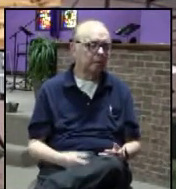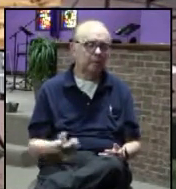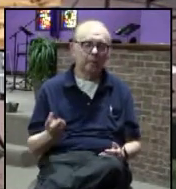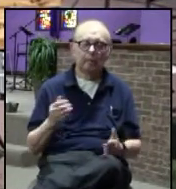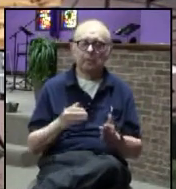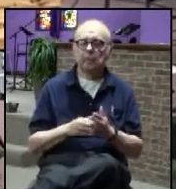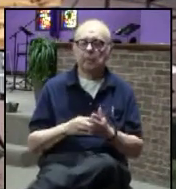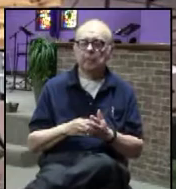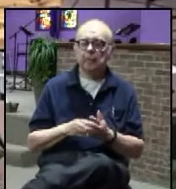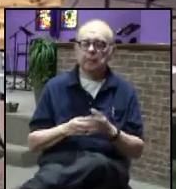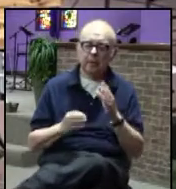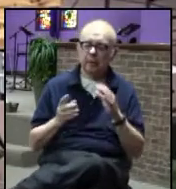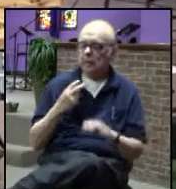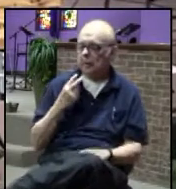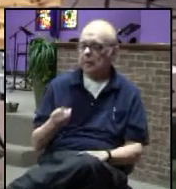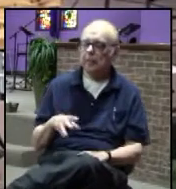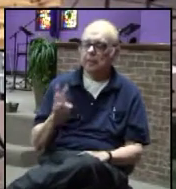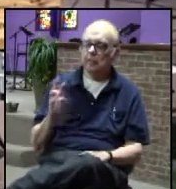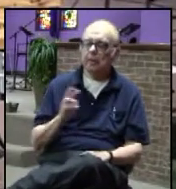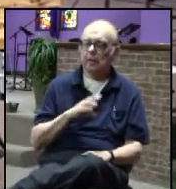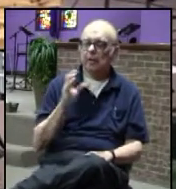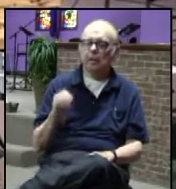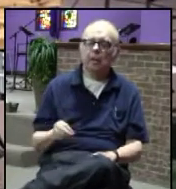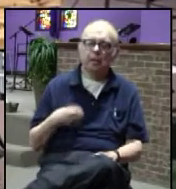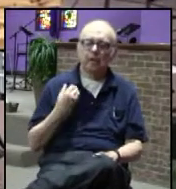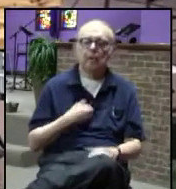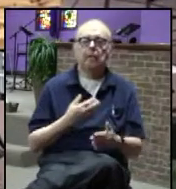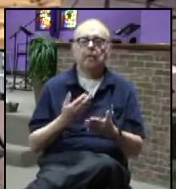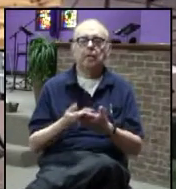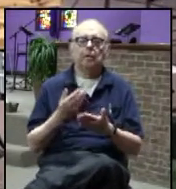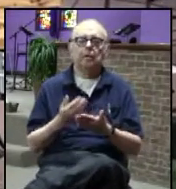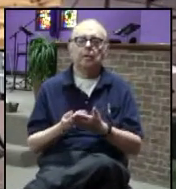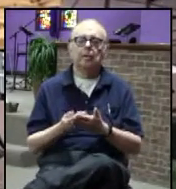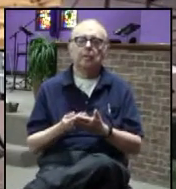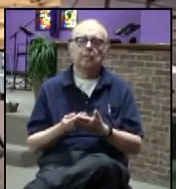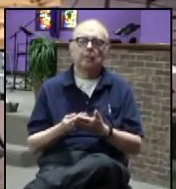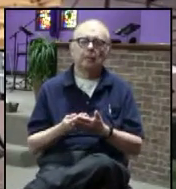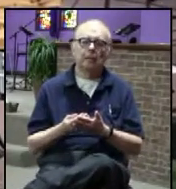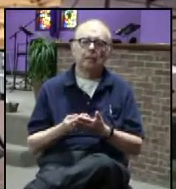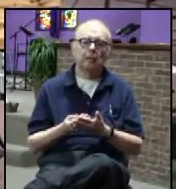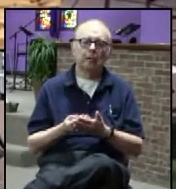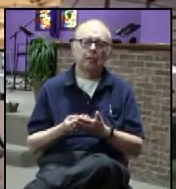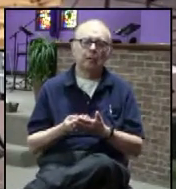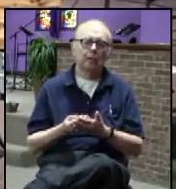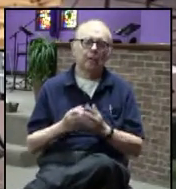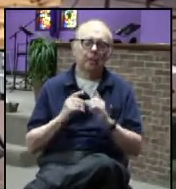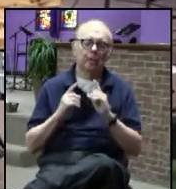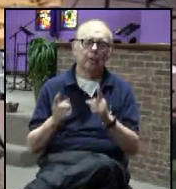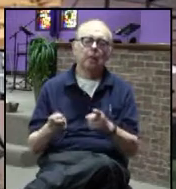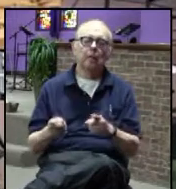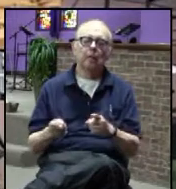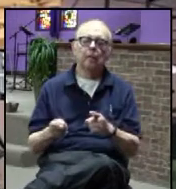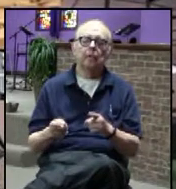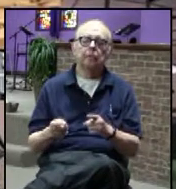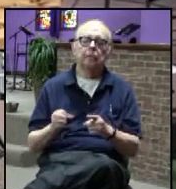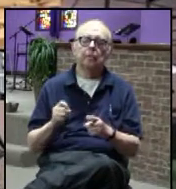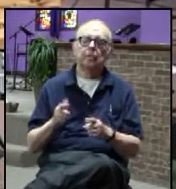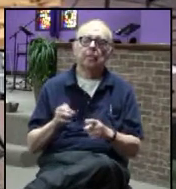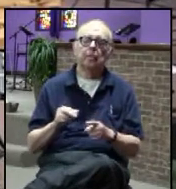back and we looked, 66% of our money is going to salaries